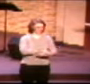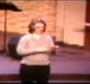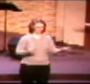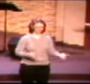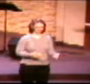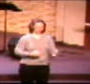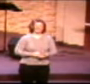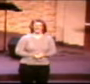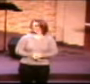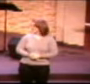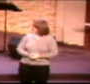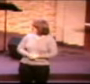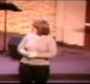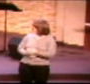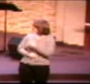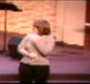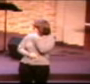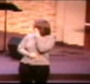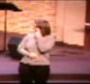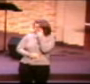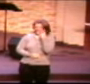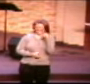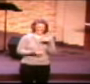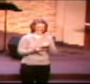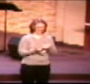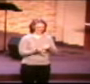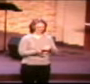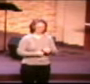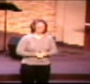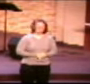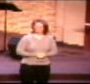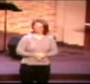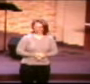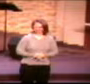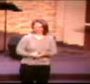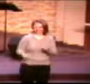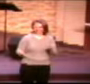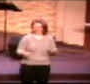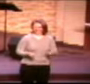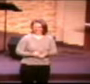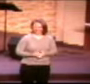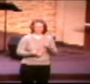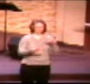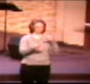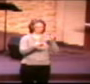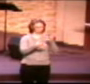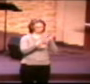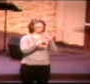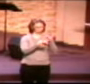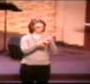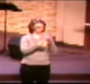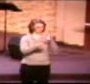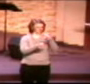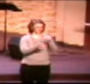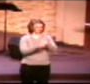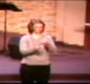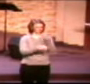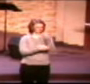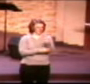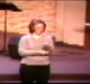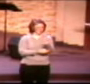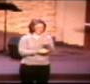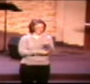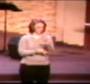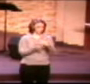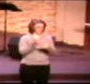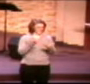here to witness this. This joining of two who in some